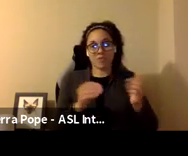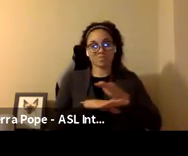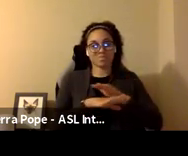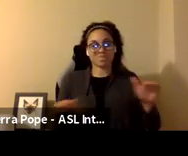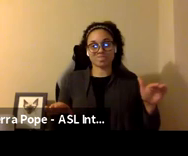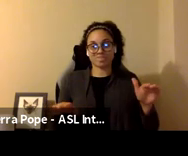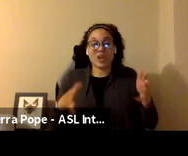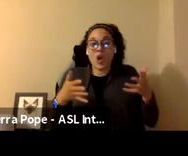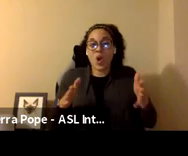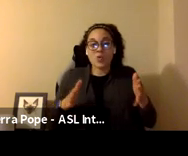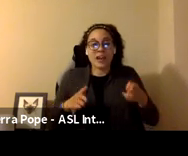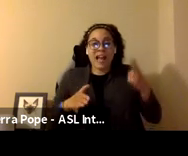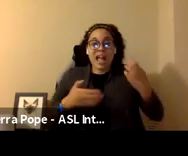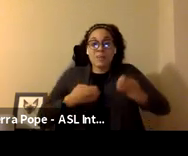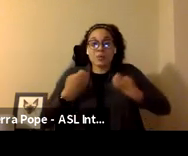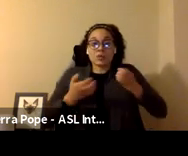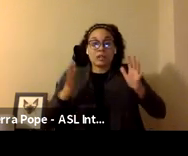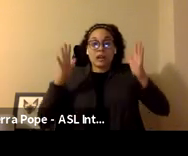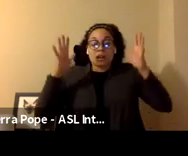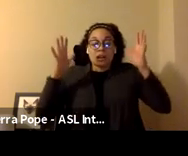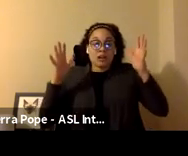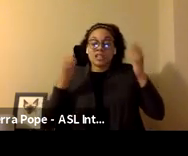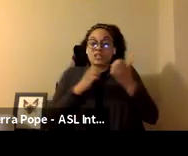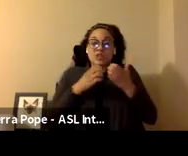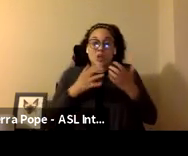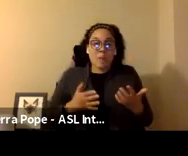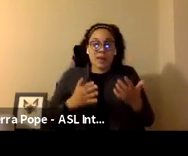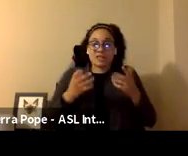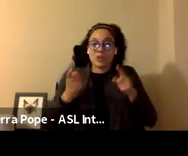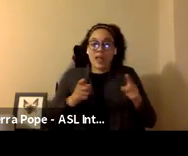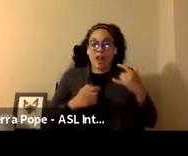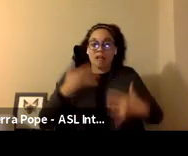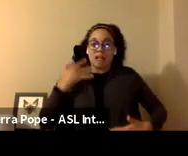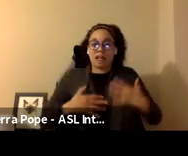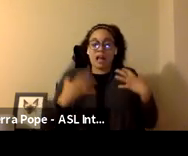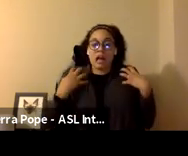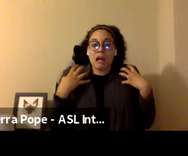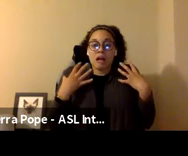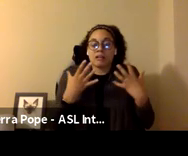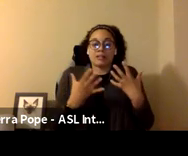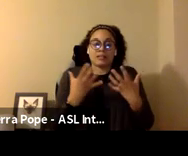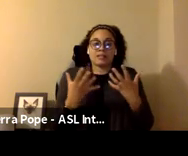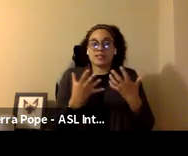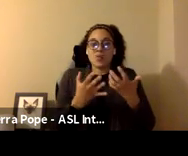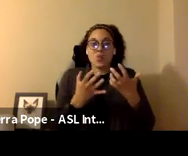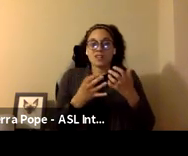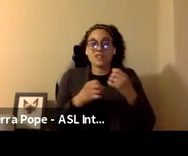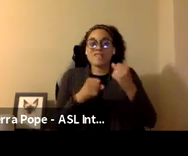heightened sense and state, and there's so much cortisol going on. They're so tense. They're like wanting to fight,